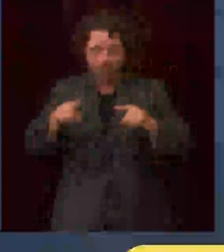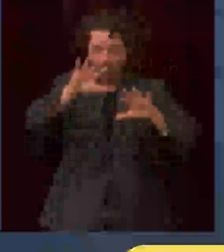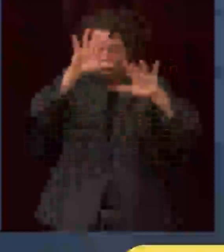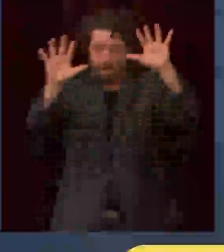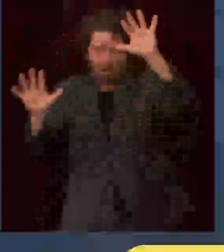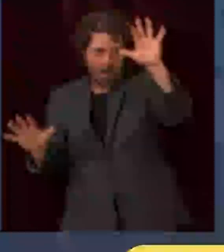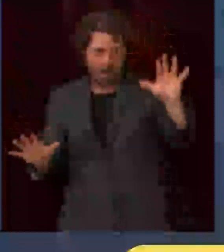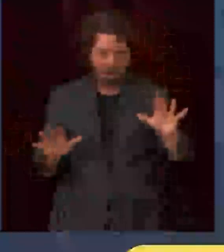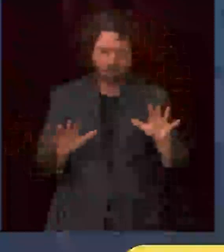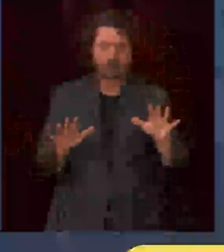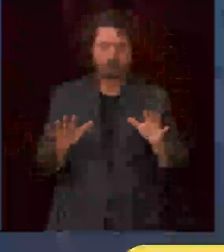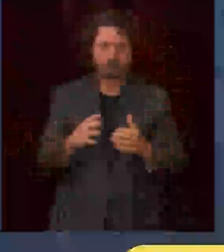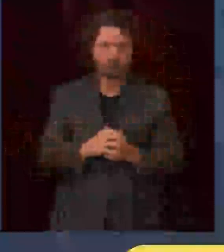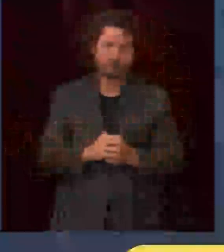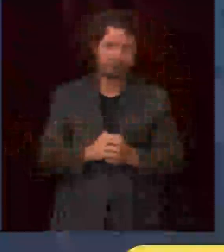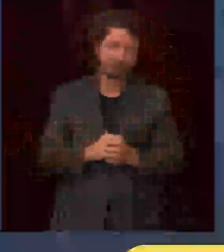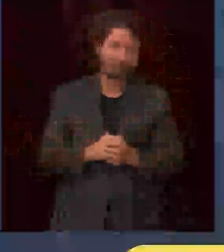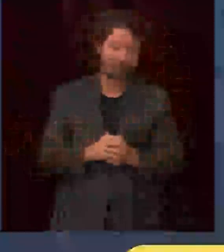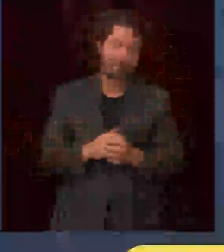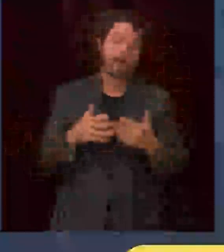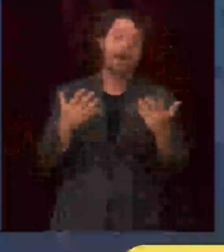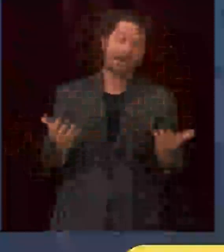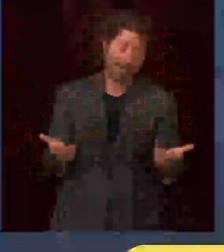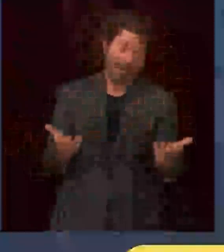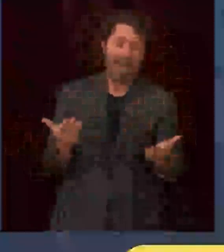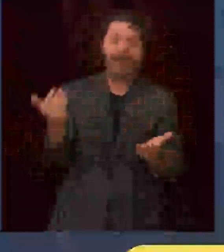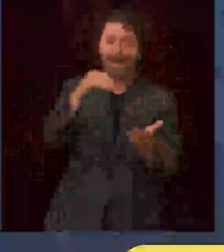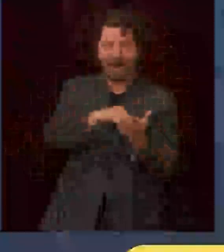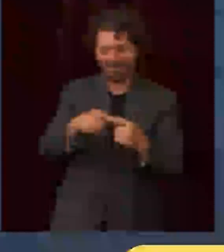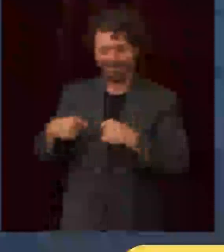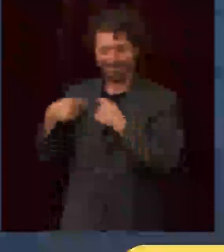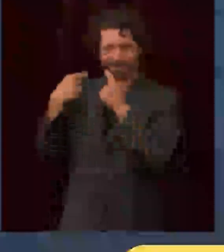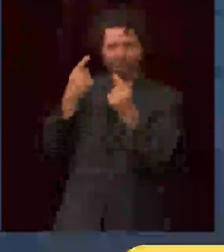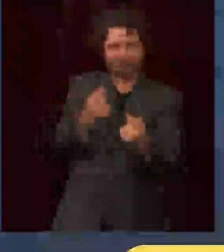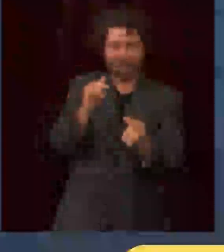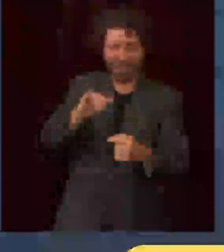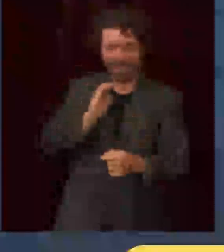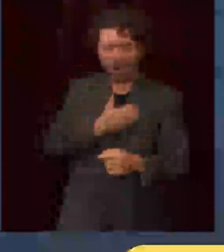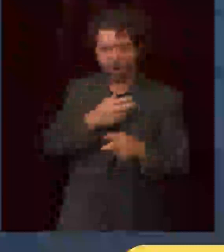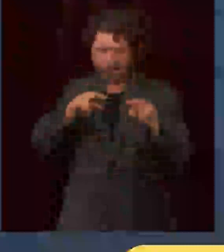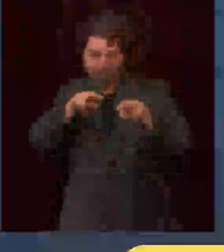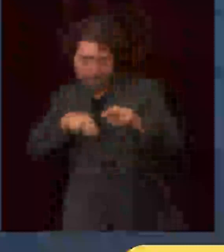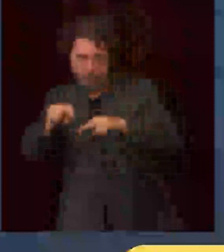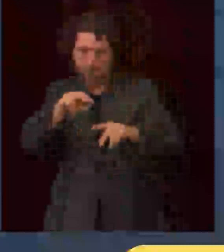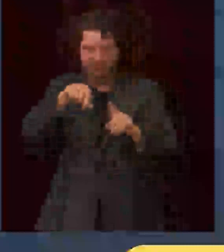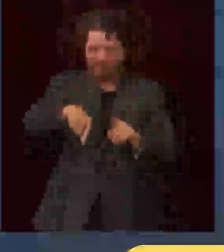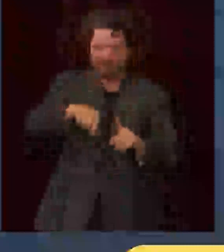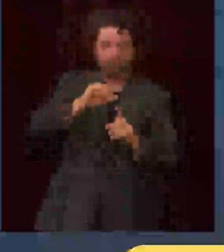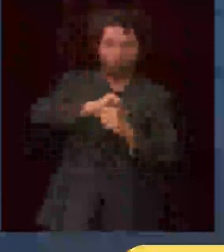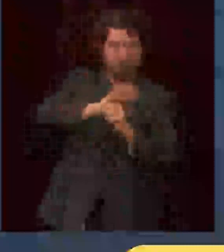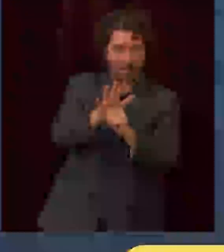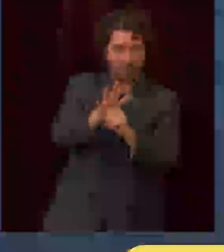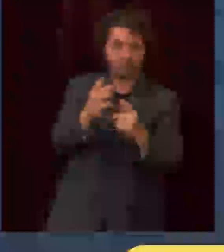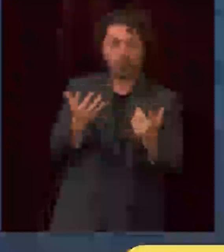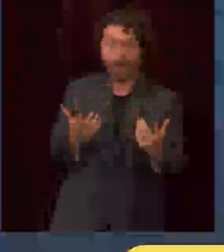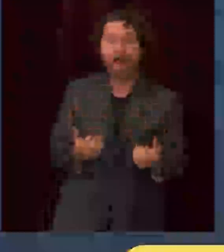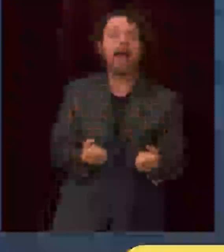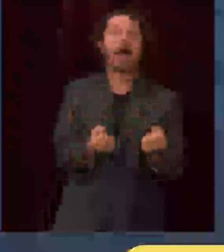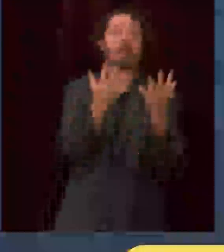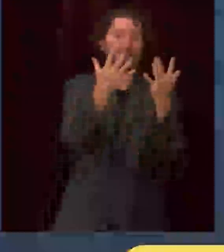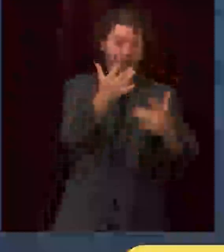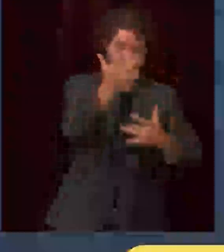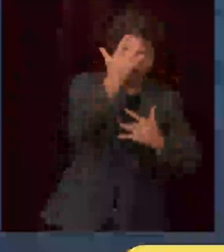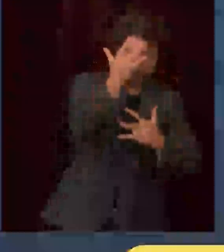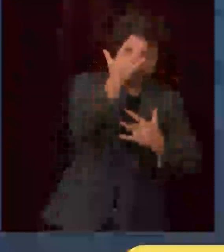taking a look at cases, we're taking a look at hospitalizations, we're taking a look at a community's readiness for case and